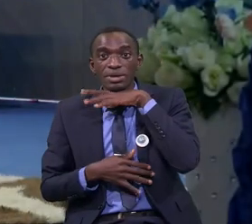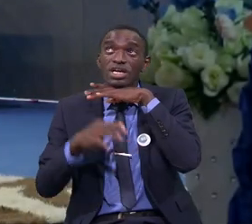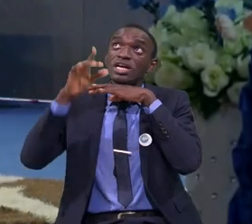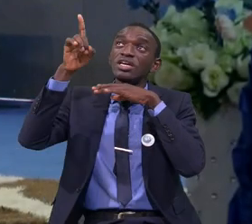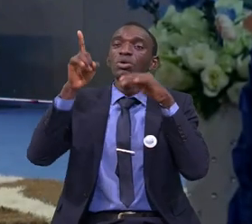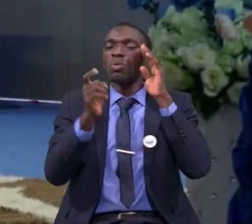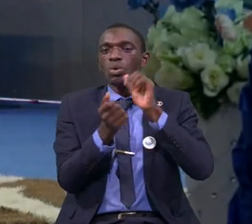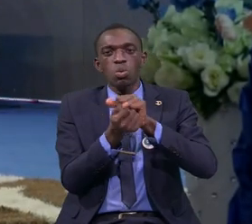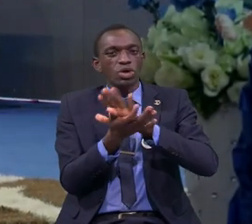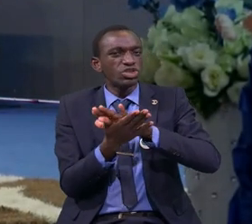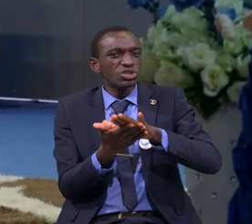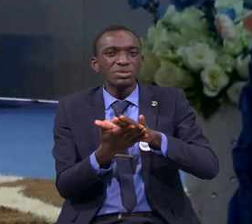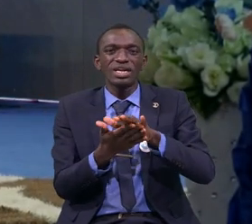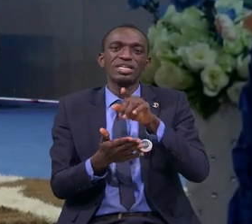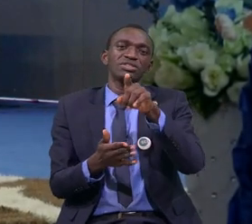clean tonight.